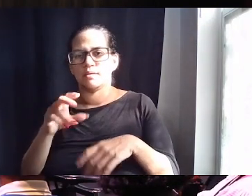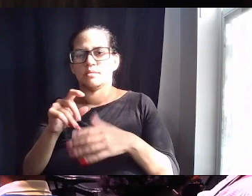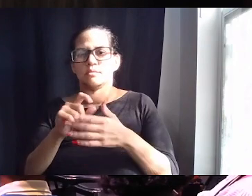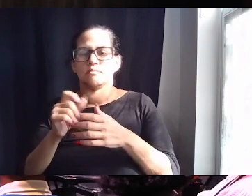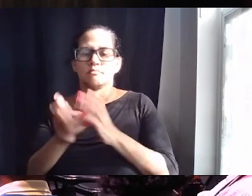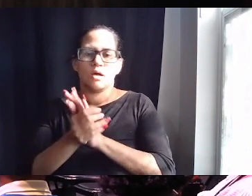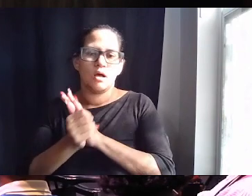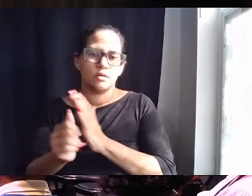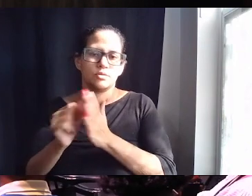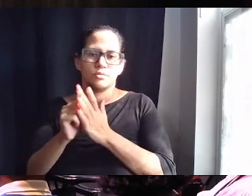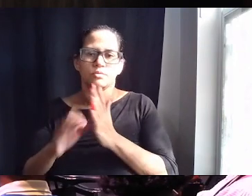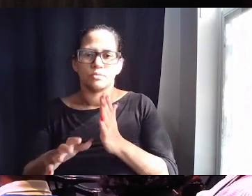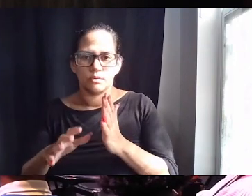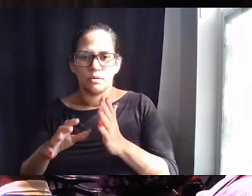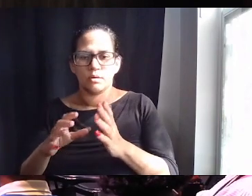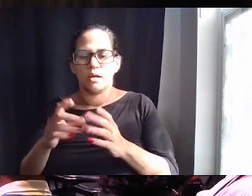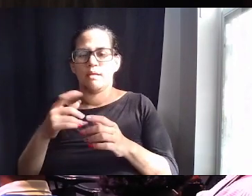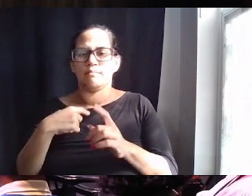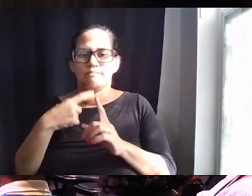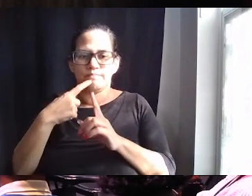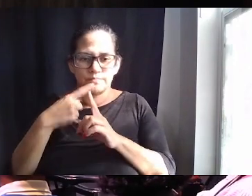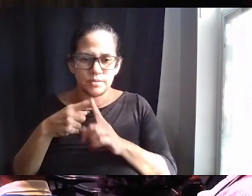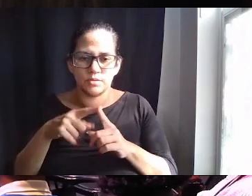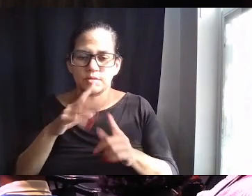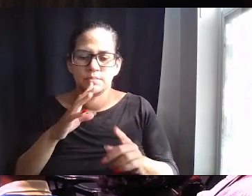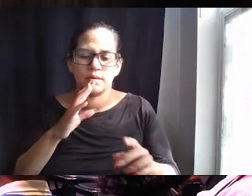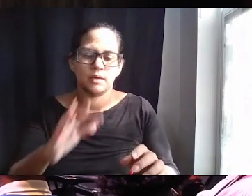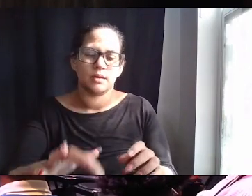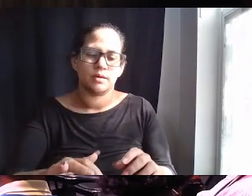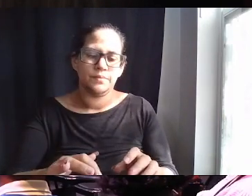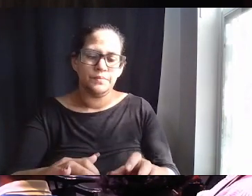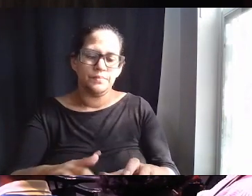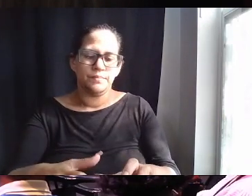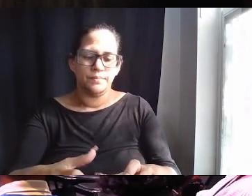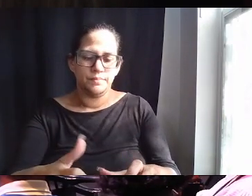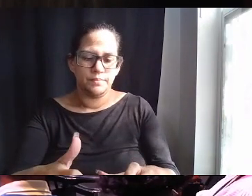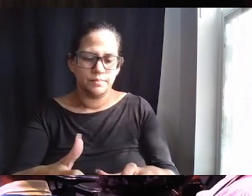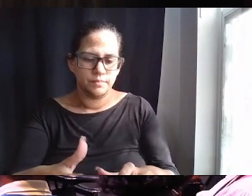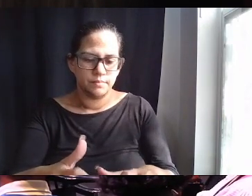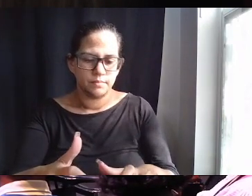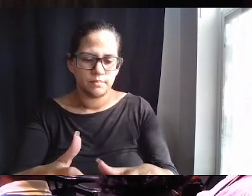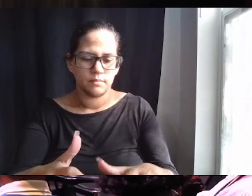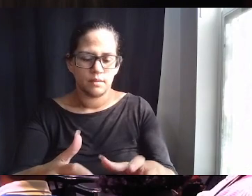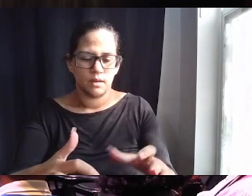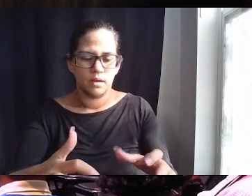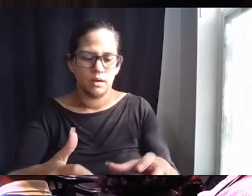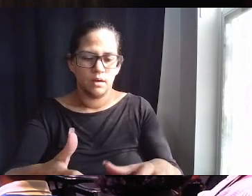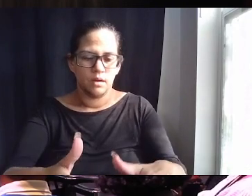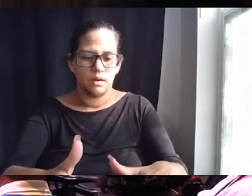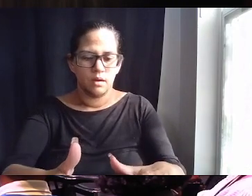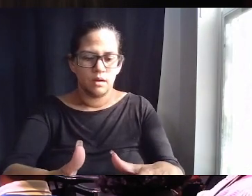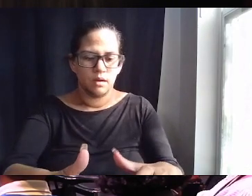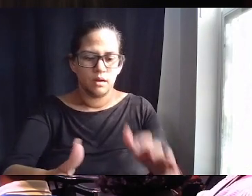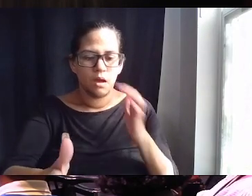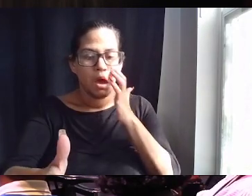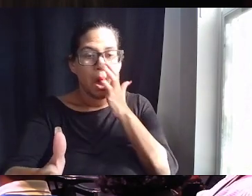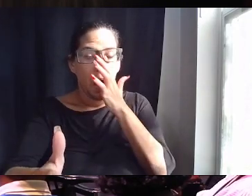my tongue to speak into the room. If I'm in the room where things happen, that's my